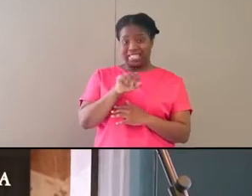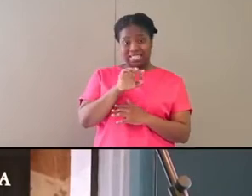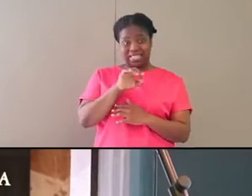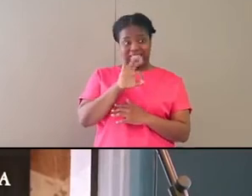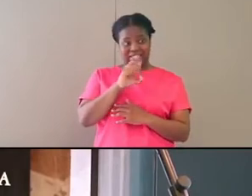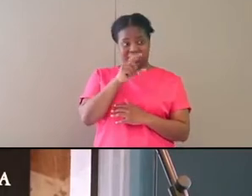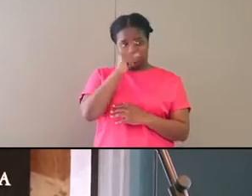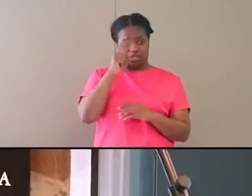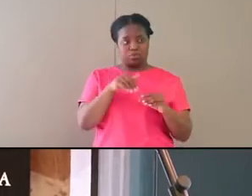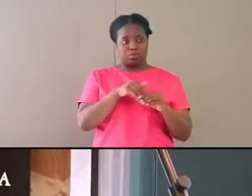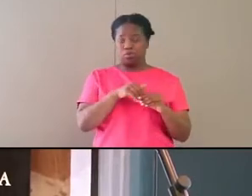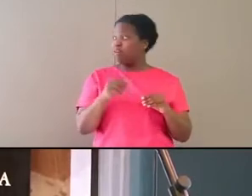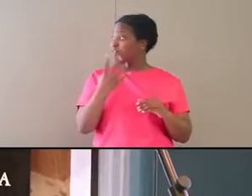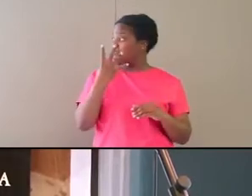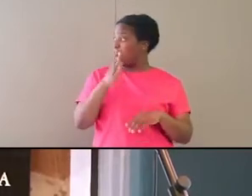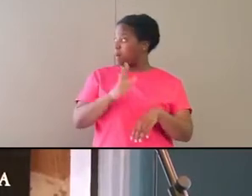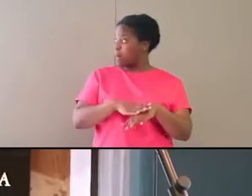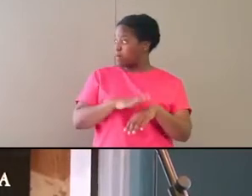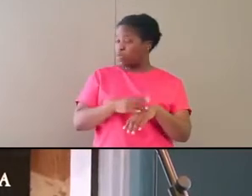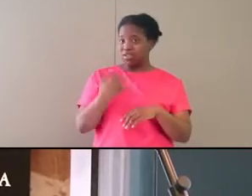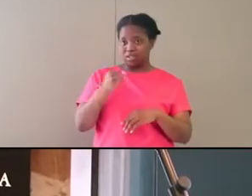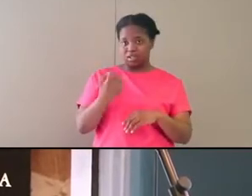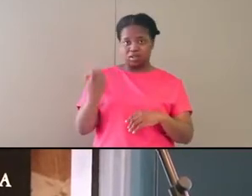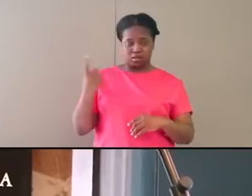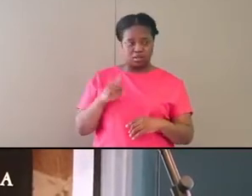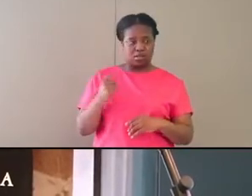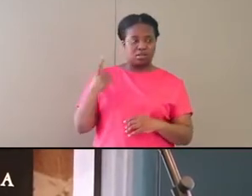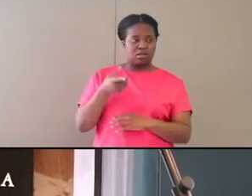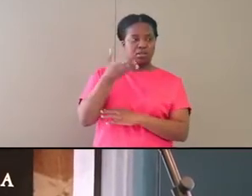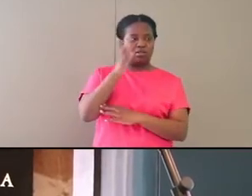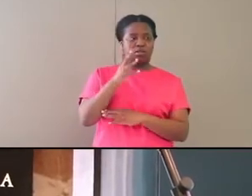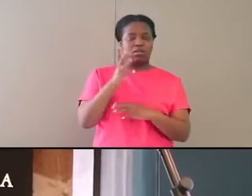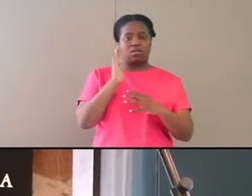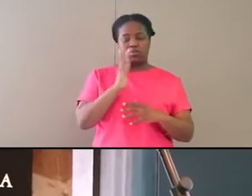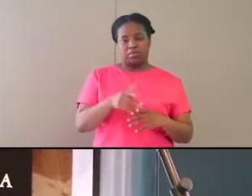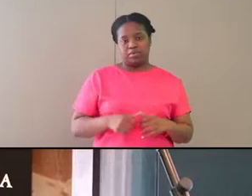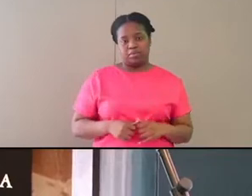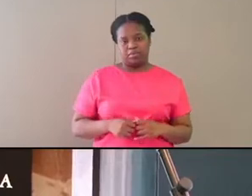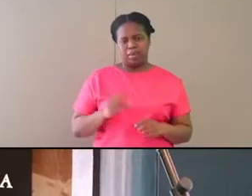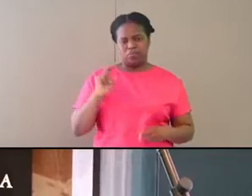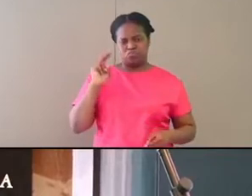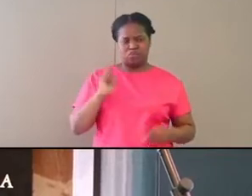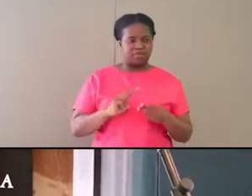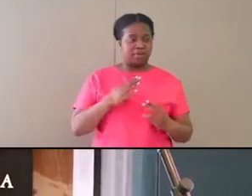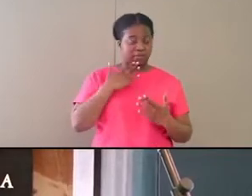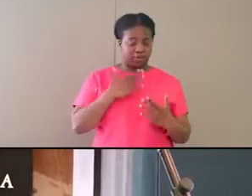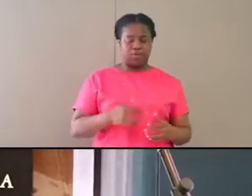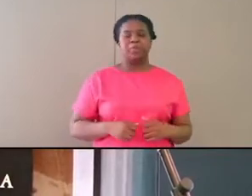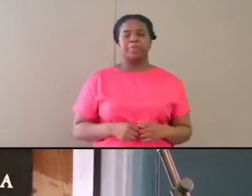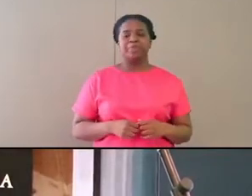we'll be out of here. Four people will be to speak to you after this. Very briefly. Thank you.